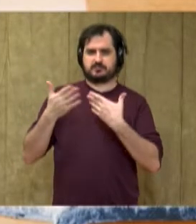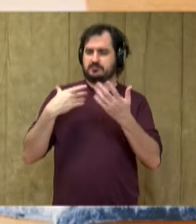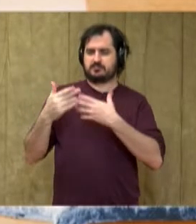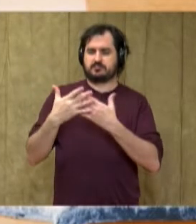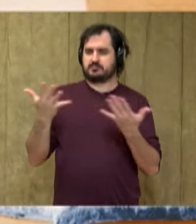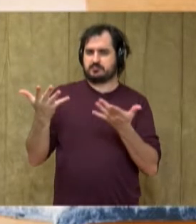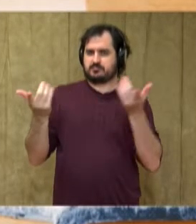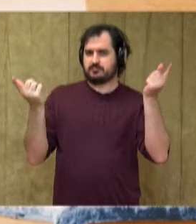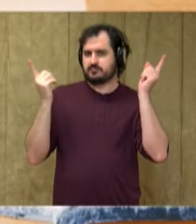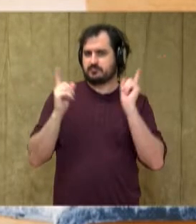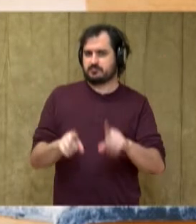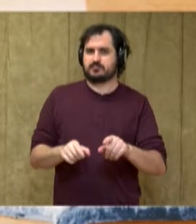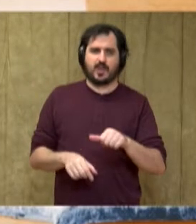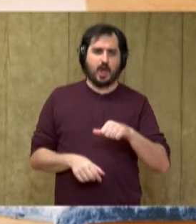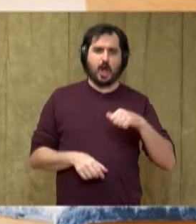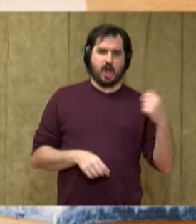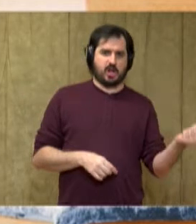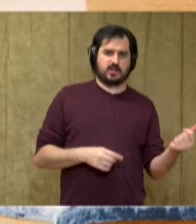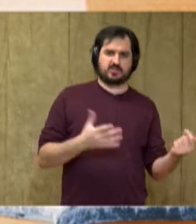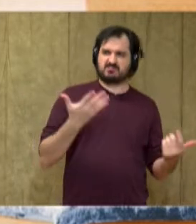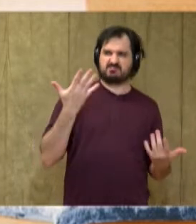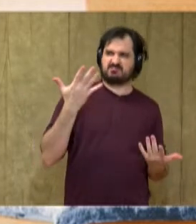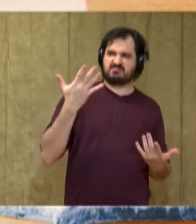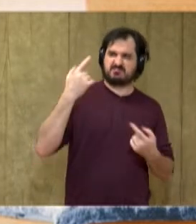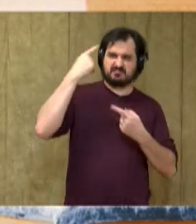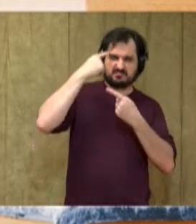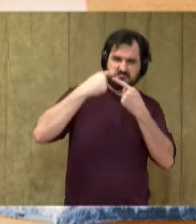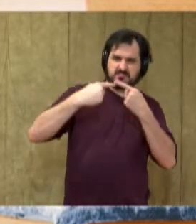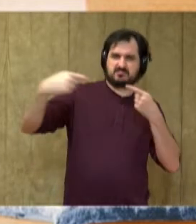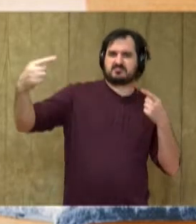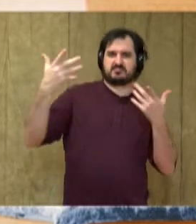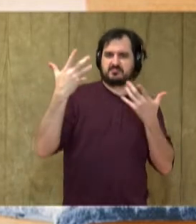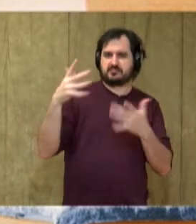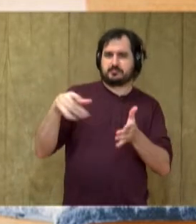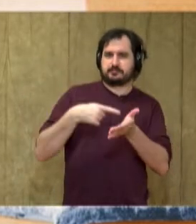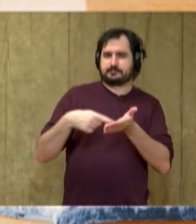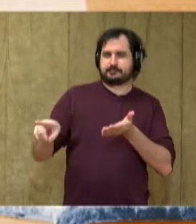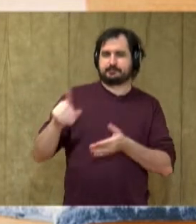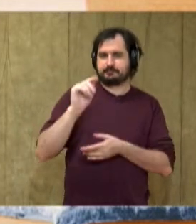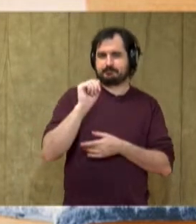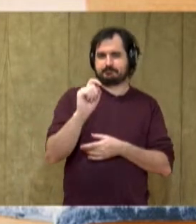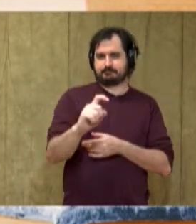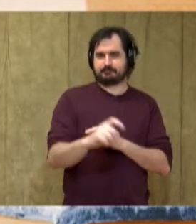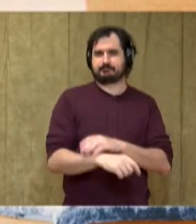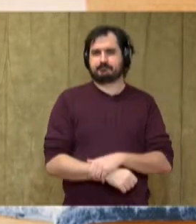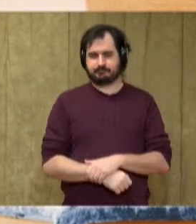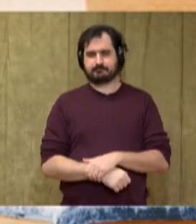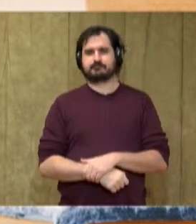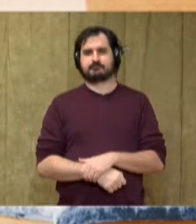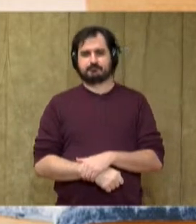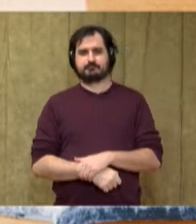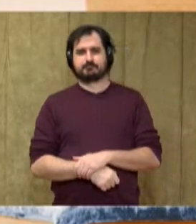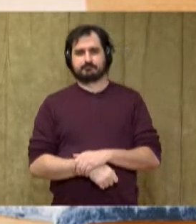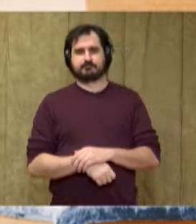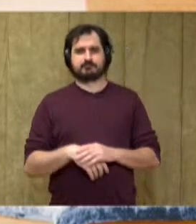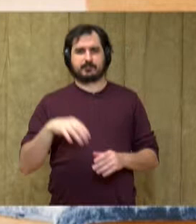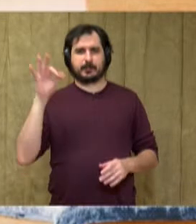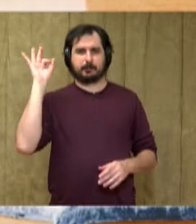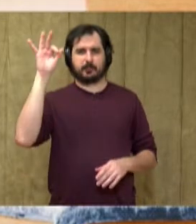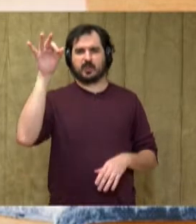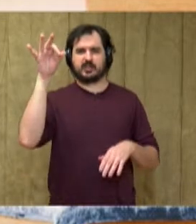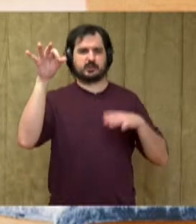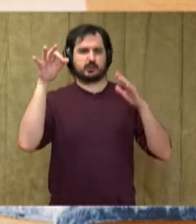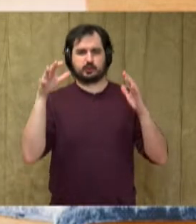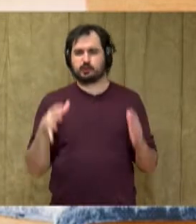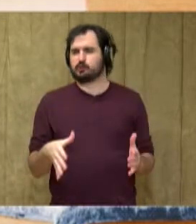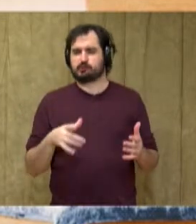Many colonial merchants refused to buy British goods. Pamphlet writers roared. Preachers thundered from their pulpits.